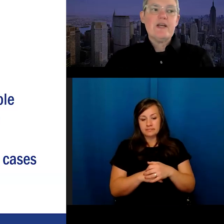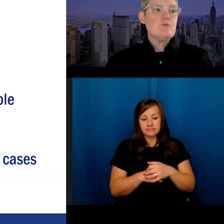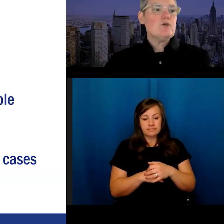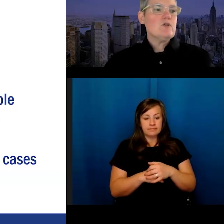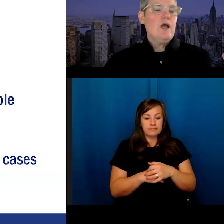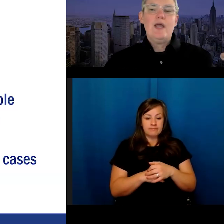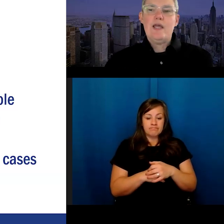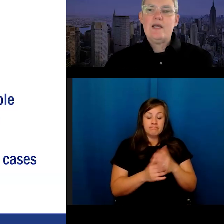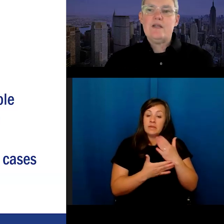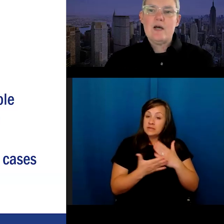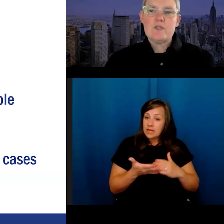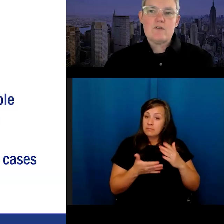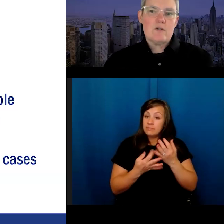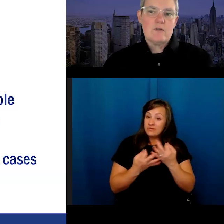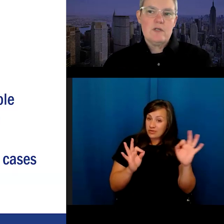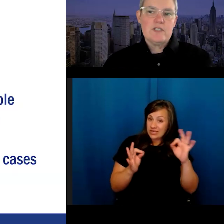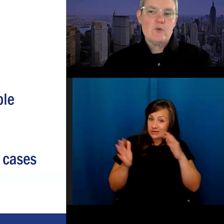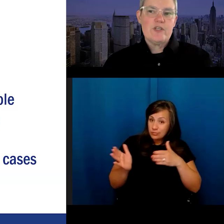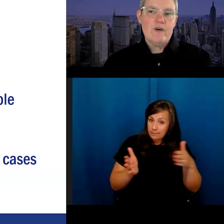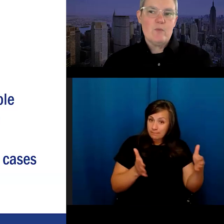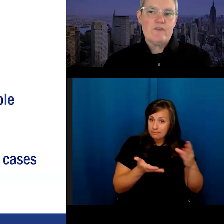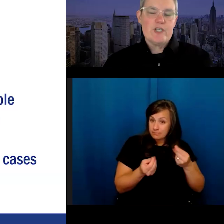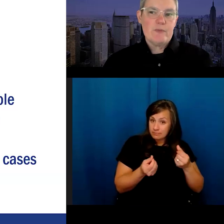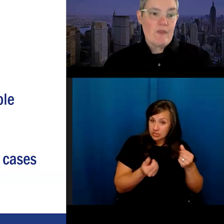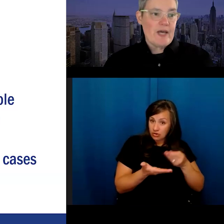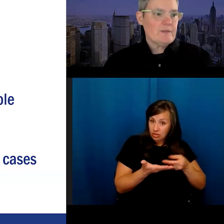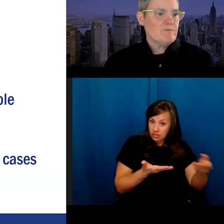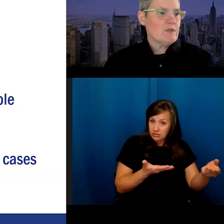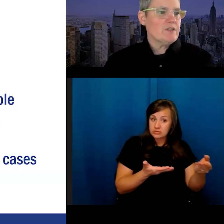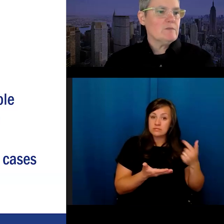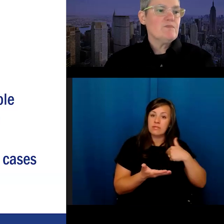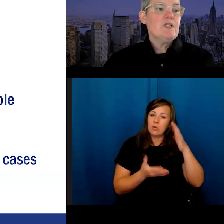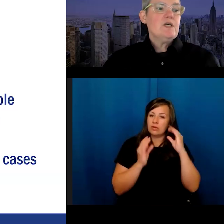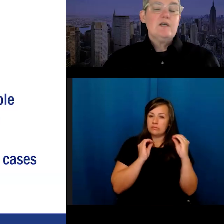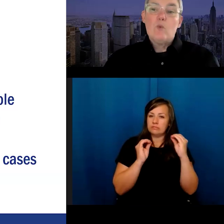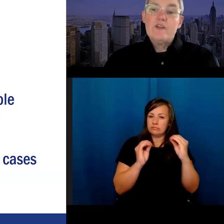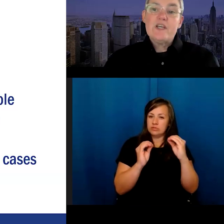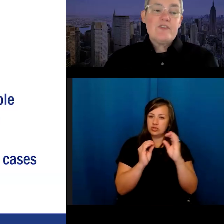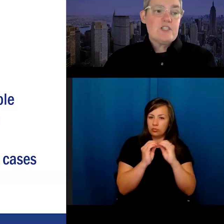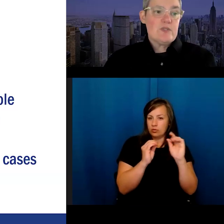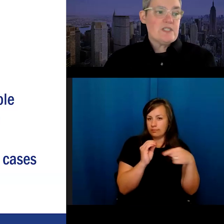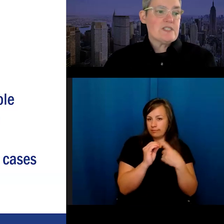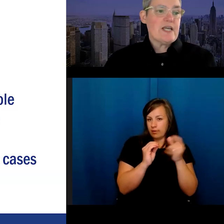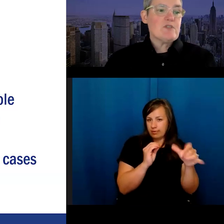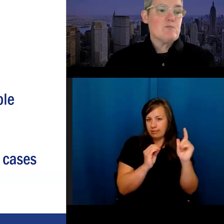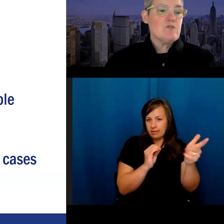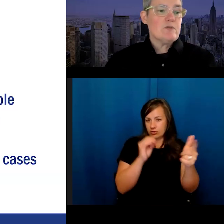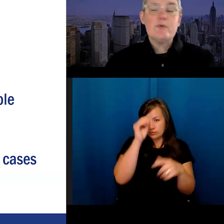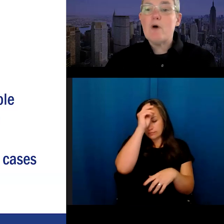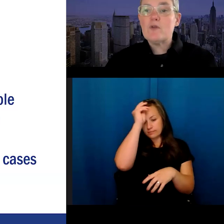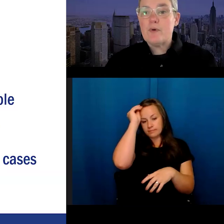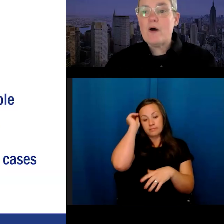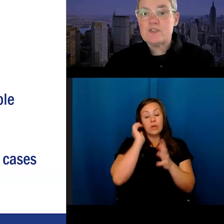prep is available, and I will talk and tell you where you can find more information about that later. One of the other things with these exams is